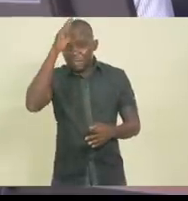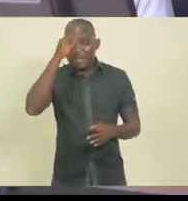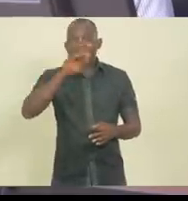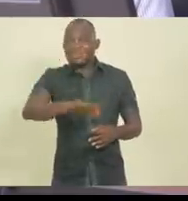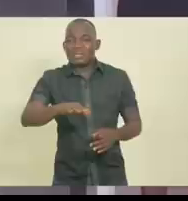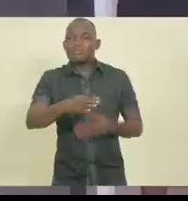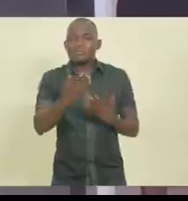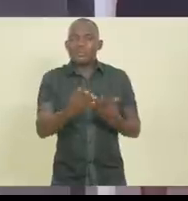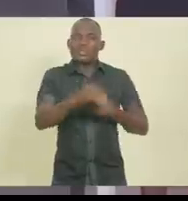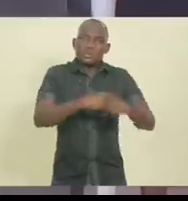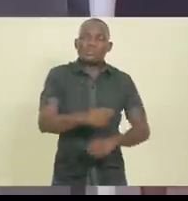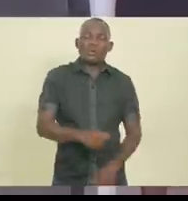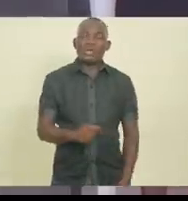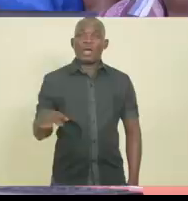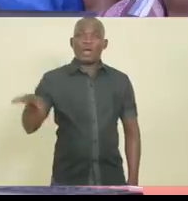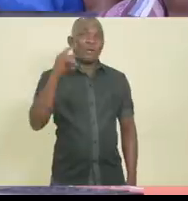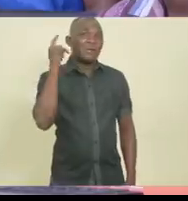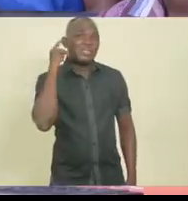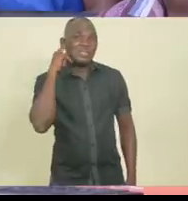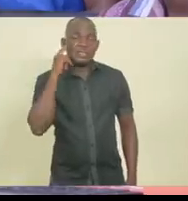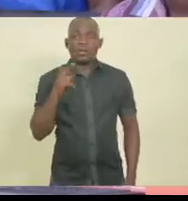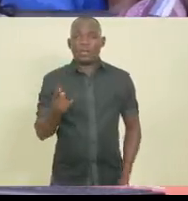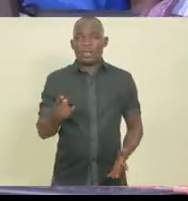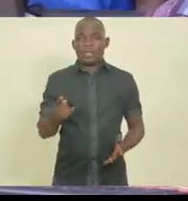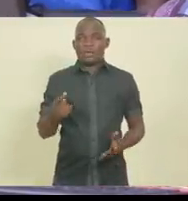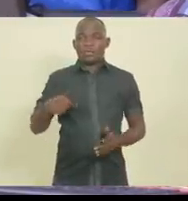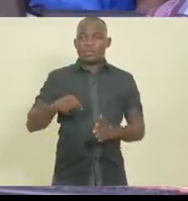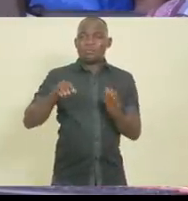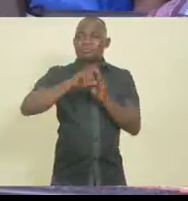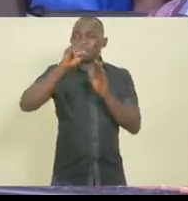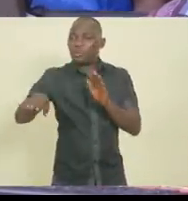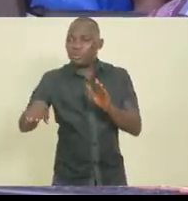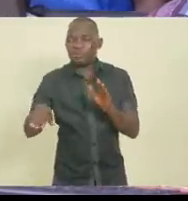your children. Listen, instead of bowing out,